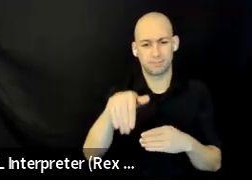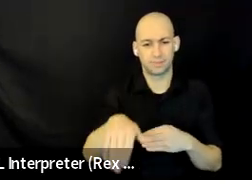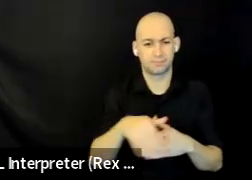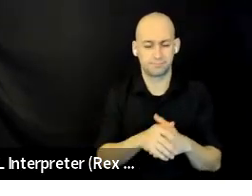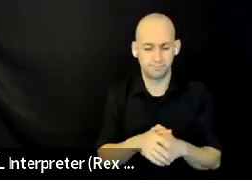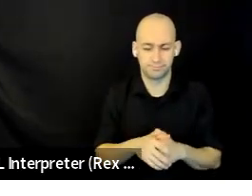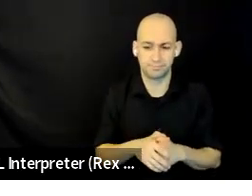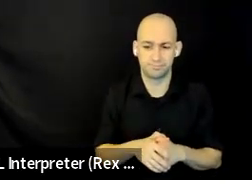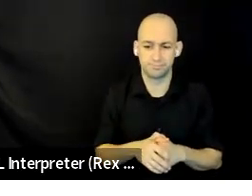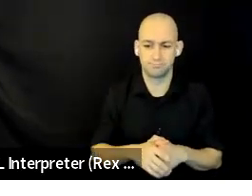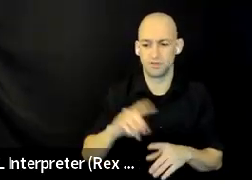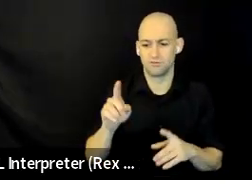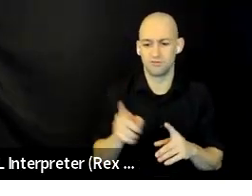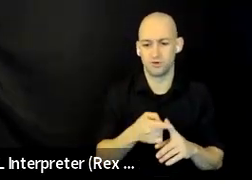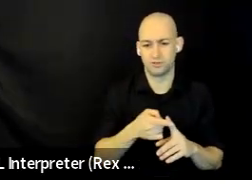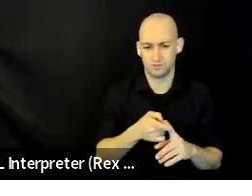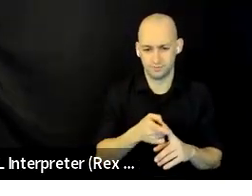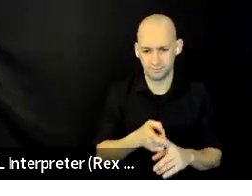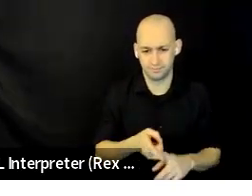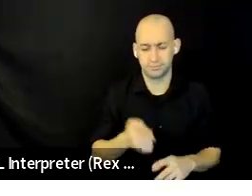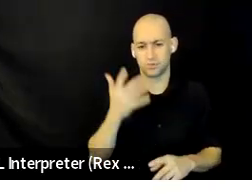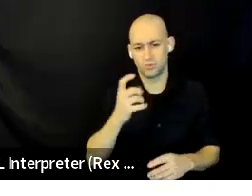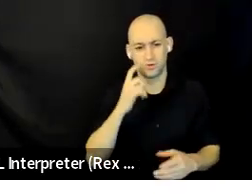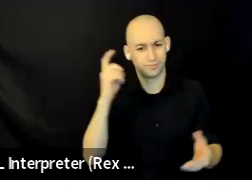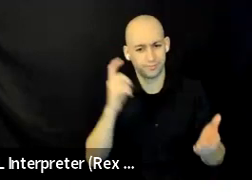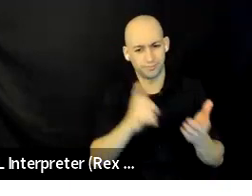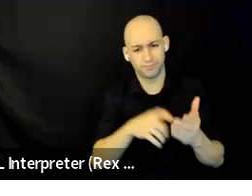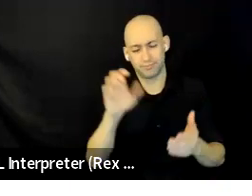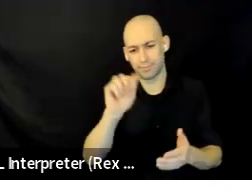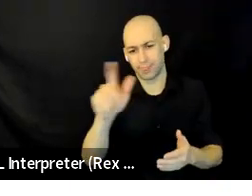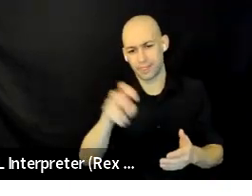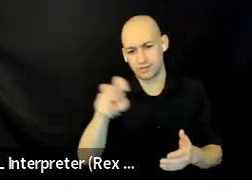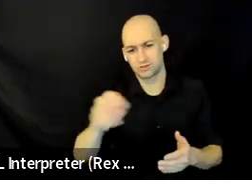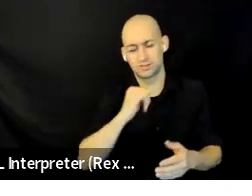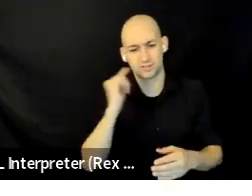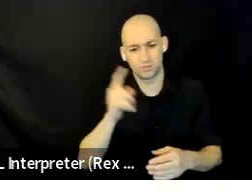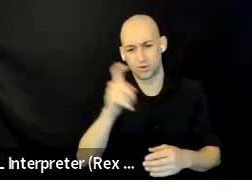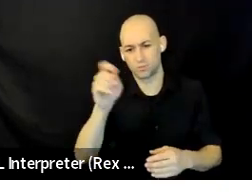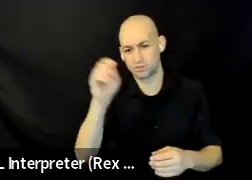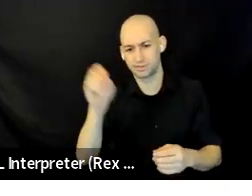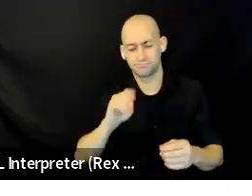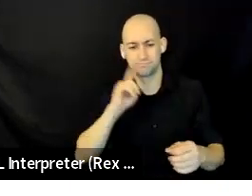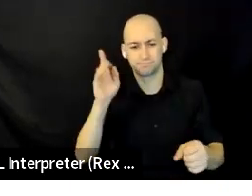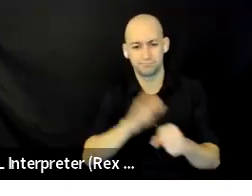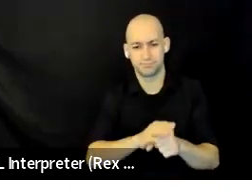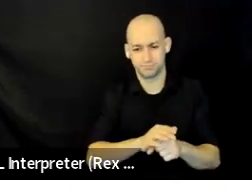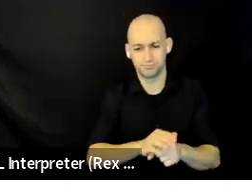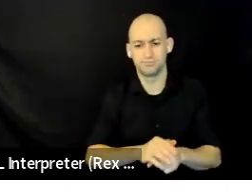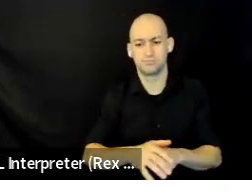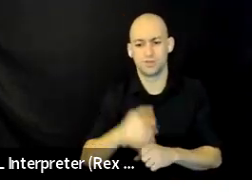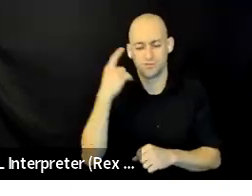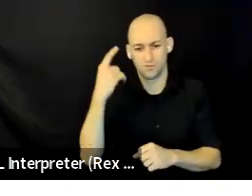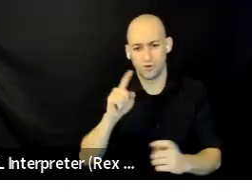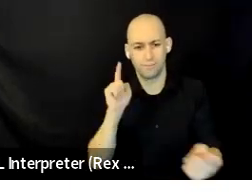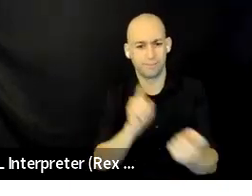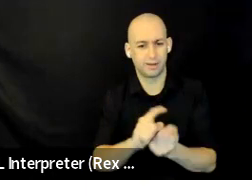So first and foremost, I think it's worth noting that Caltrans is absolutely committed to meeting California's climate goals. CSIS